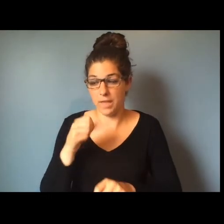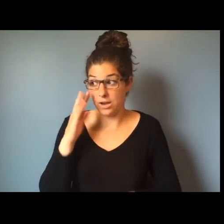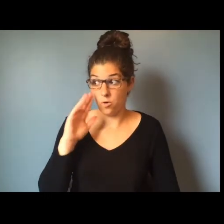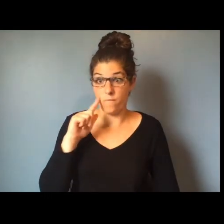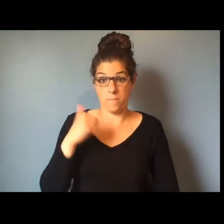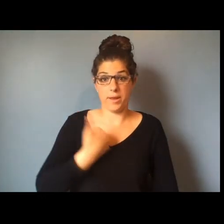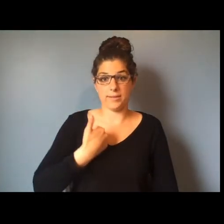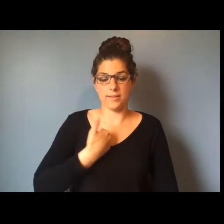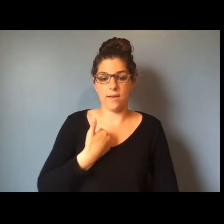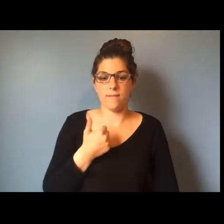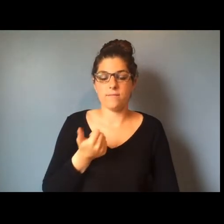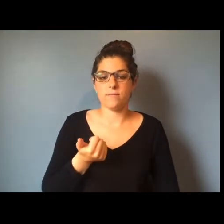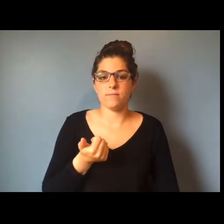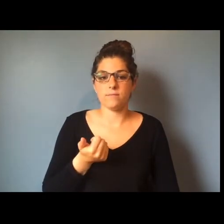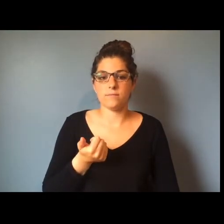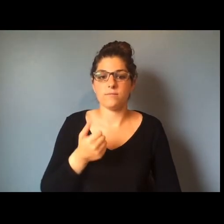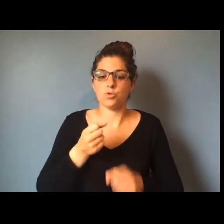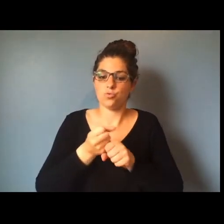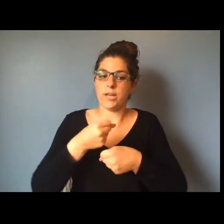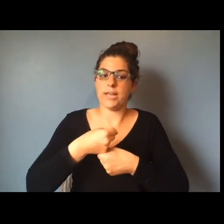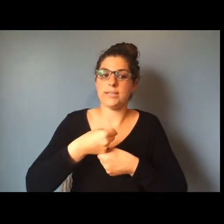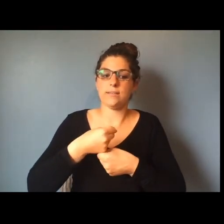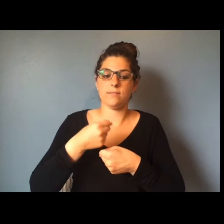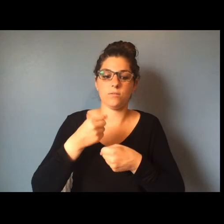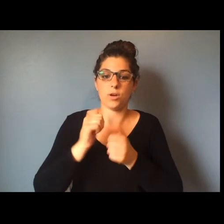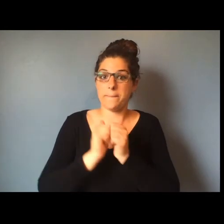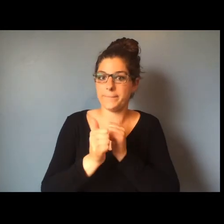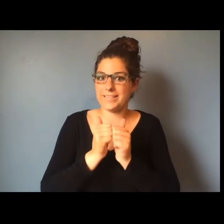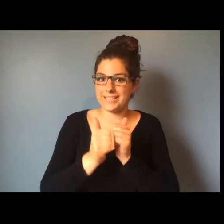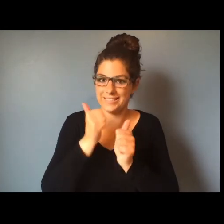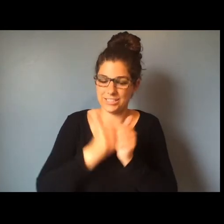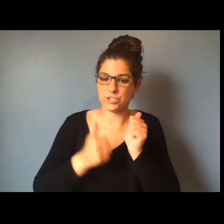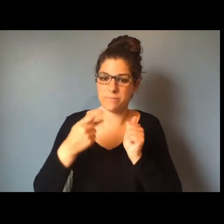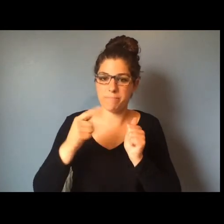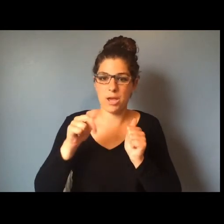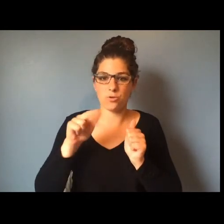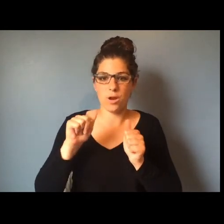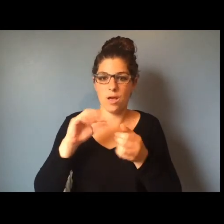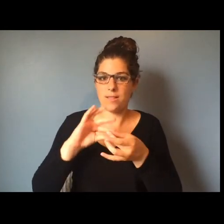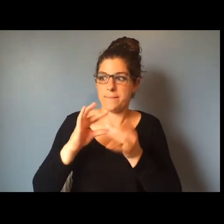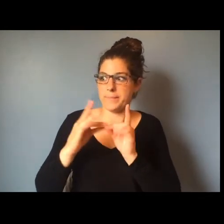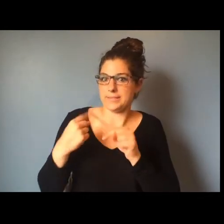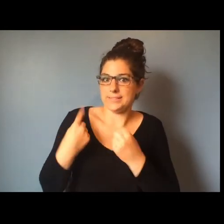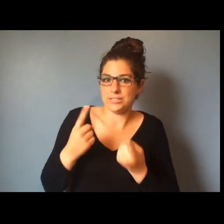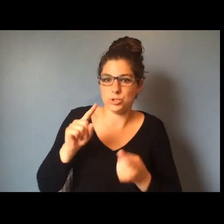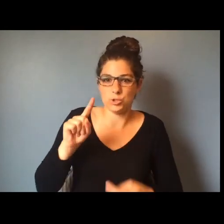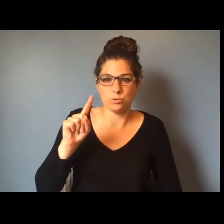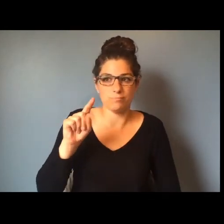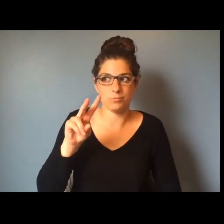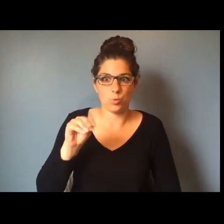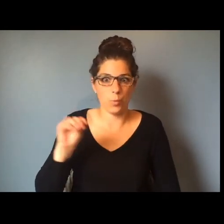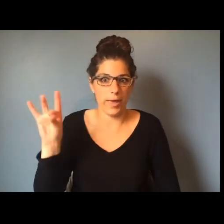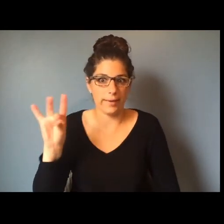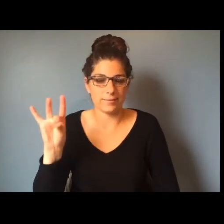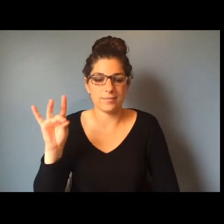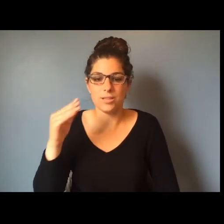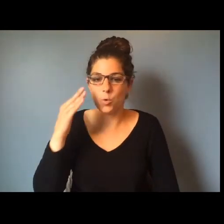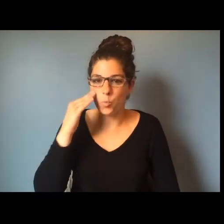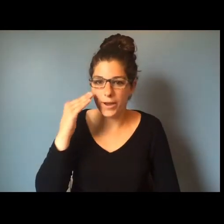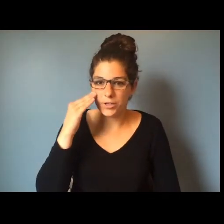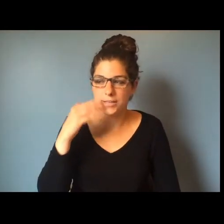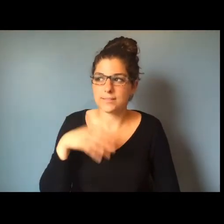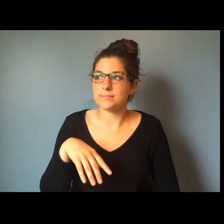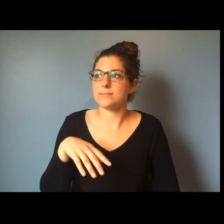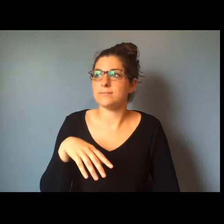myself, creating or competing in each Paralympics since 2008, the awareness, the